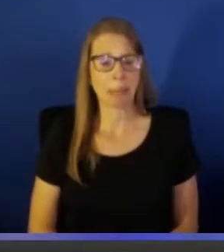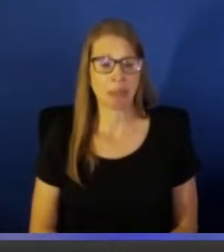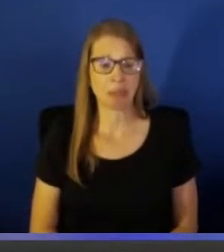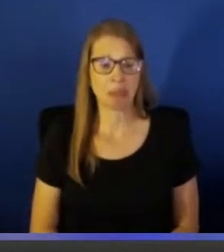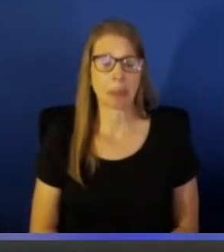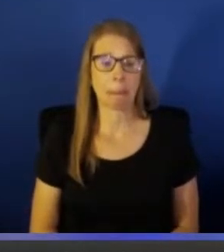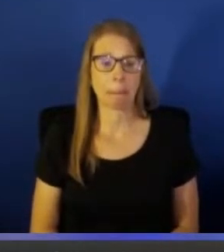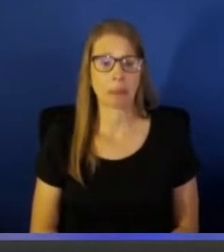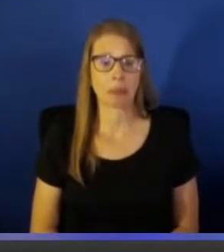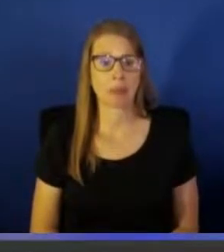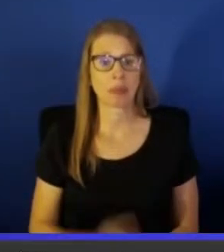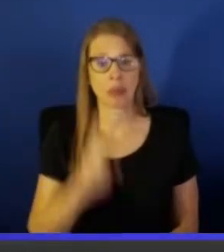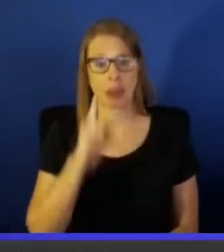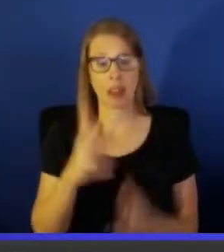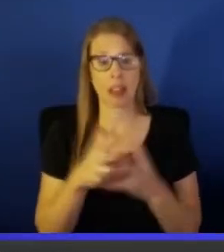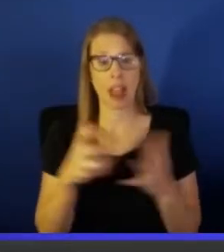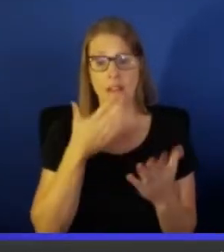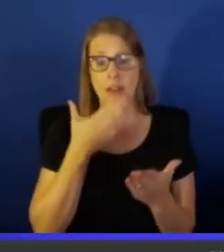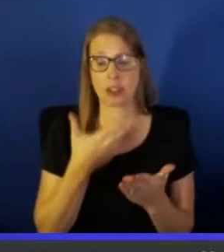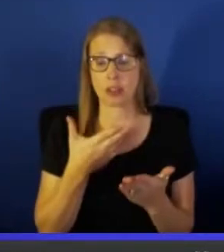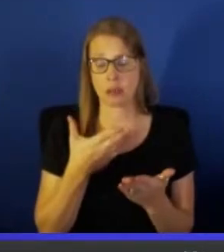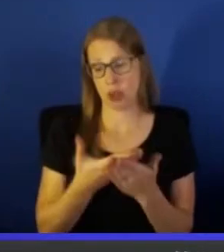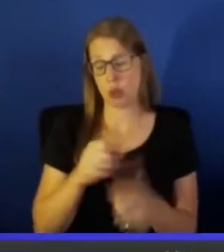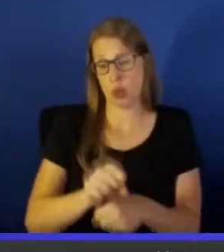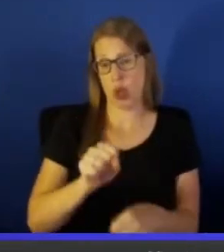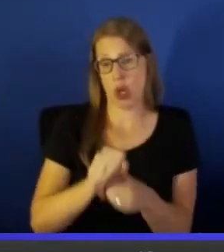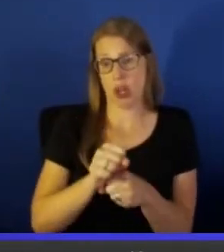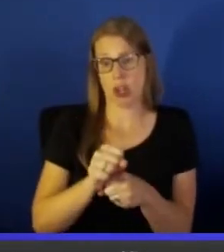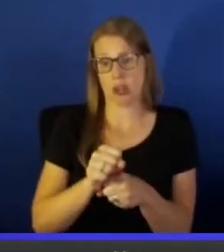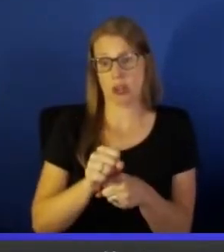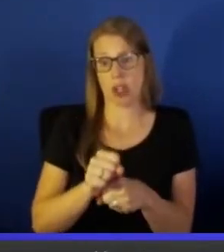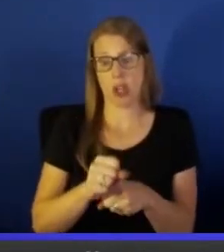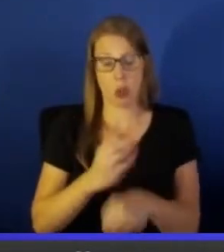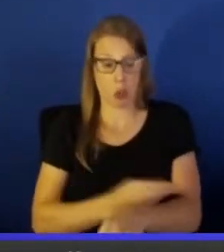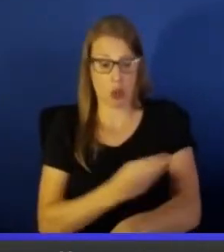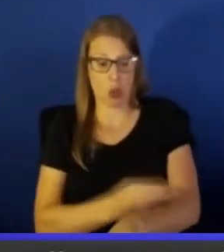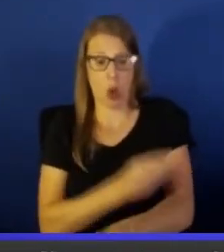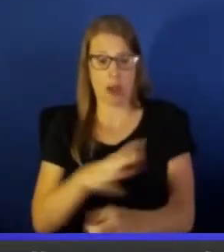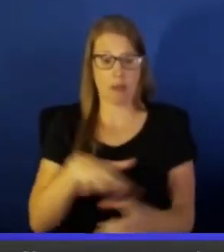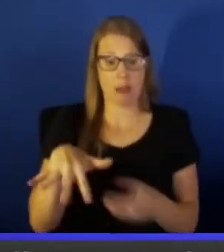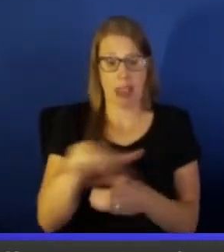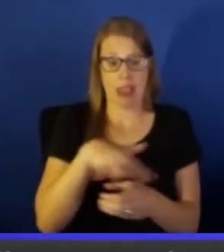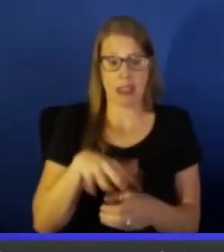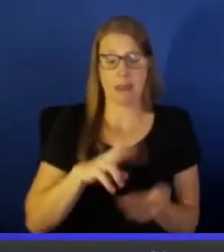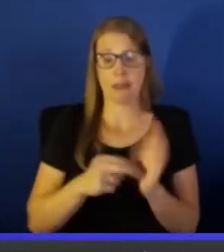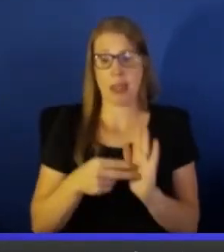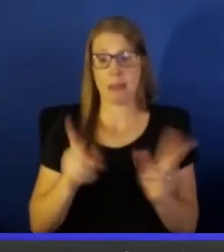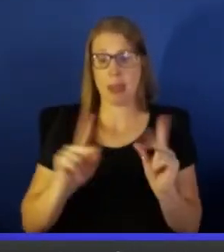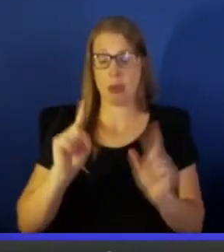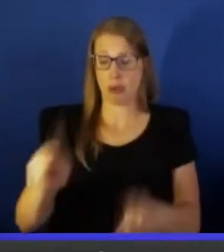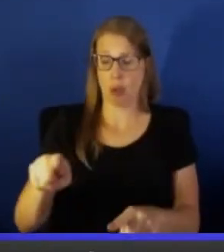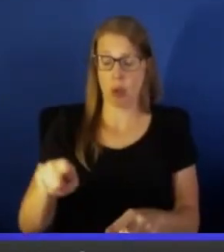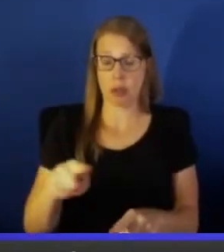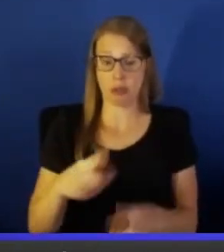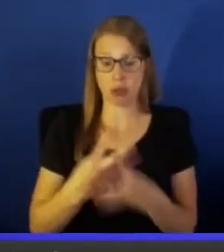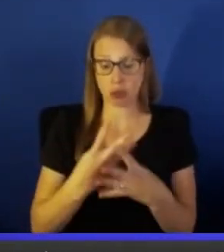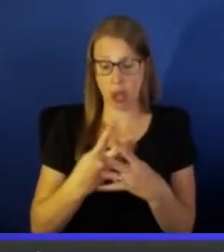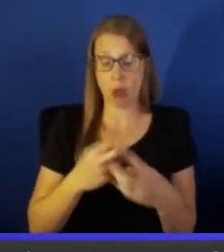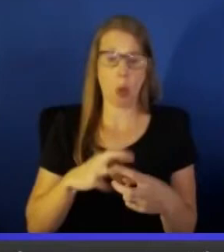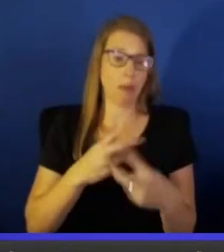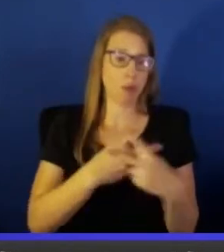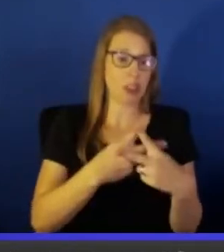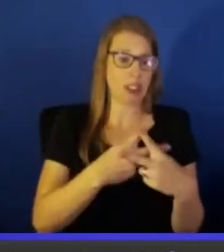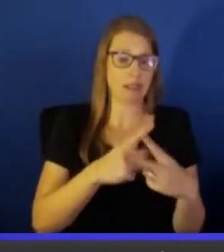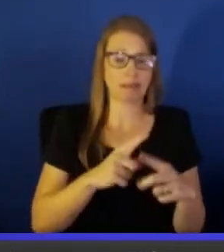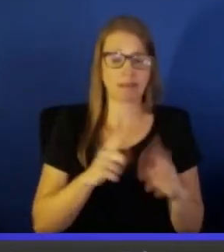lot of good work in the restorative space. And so folks who have maybe gone to jail already or prison for different crimes,